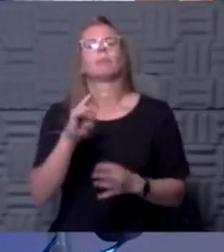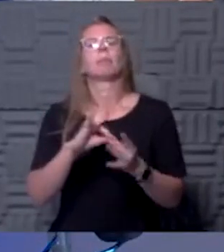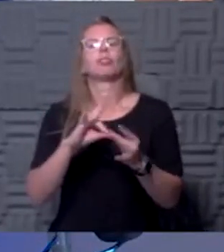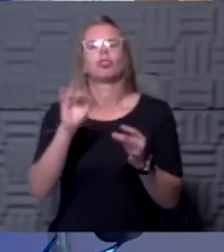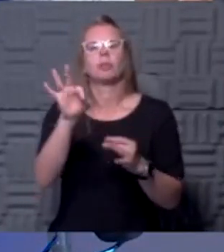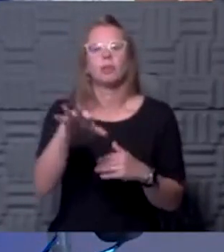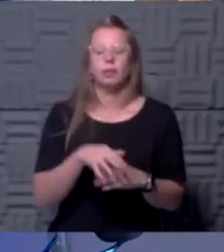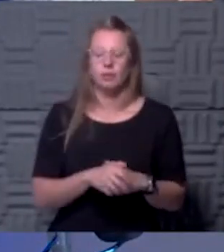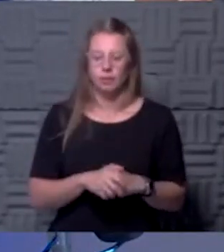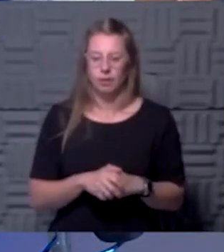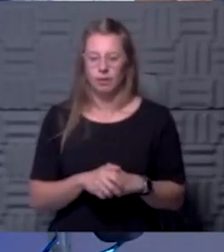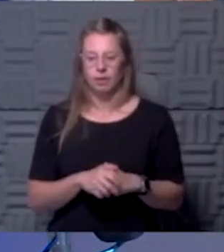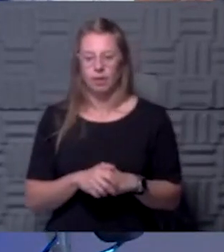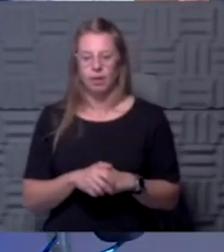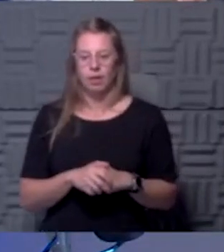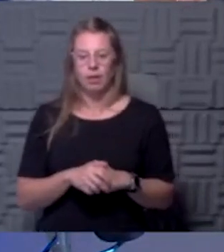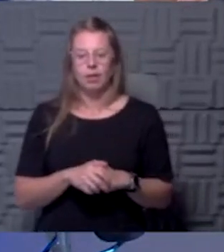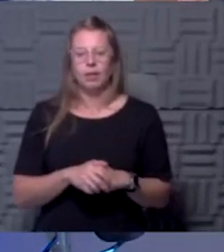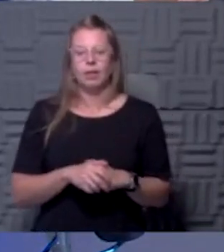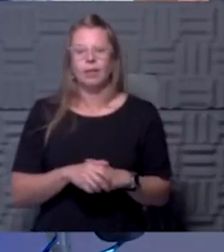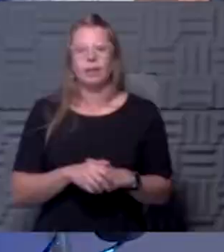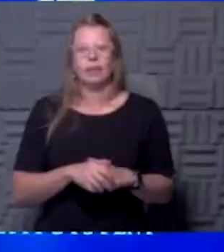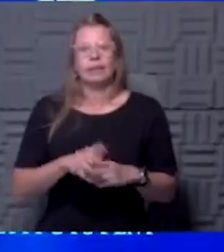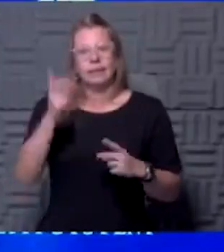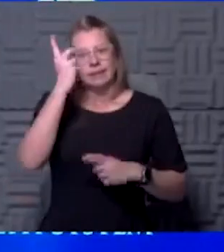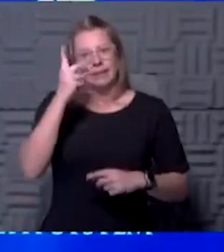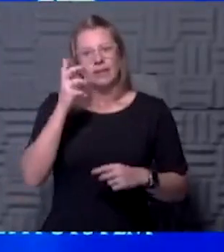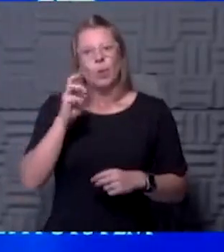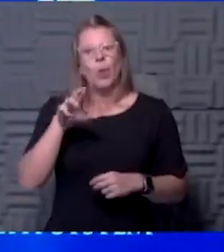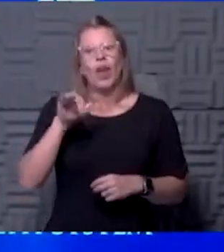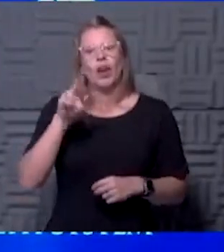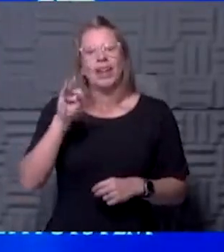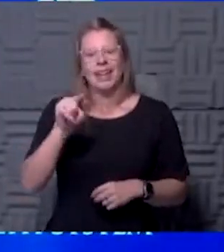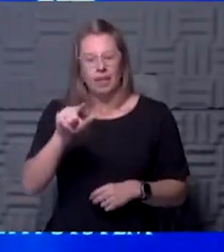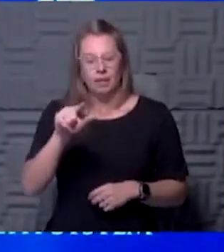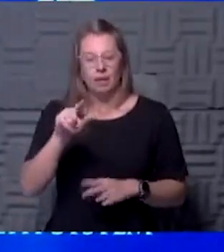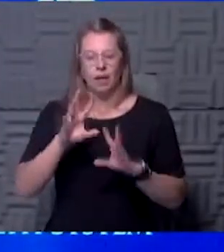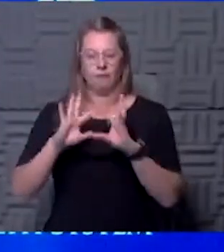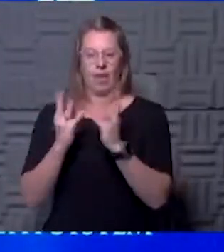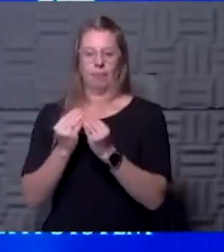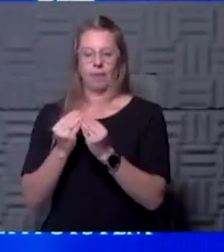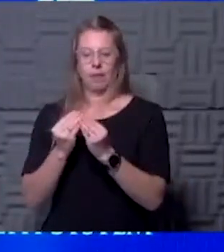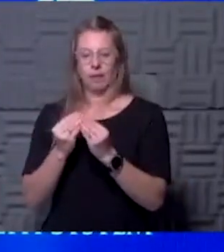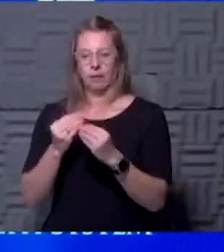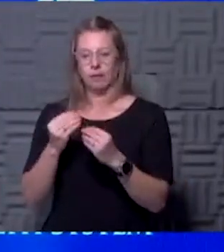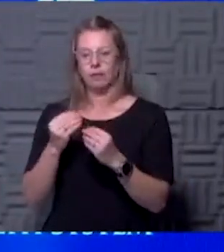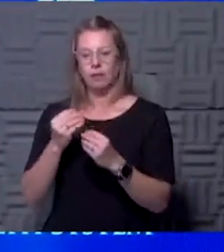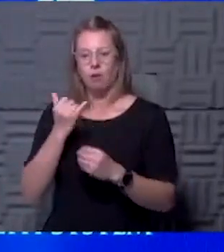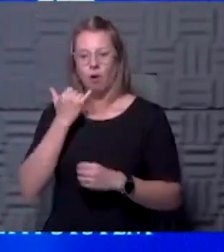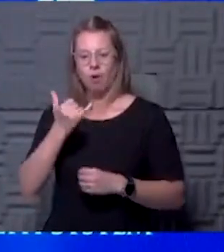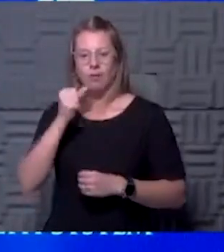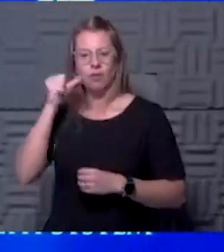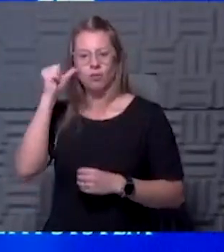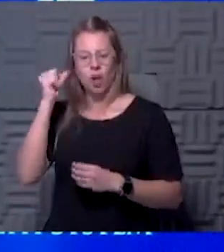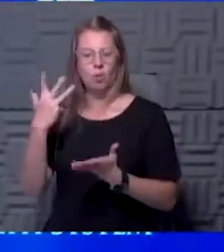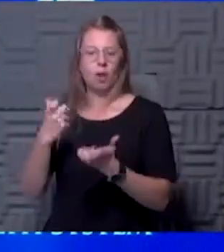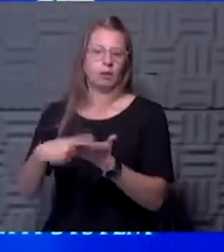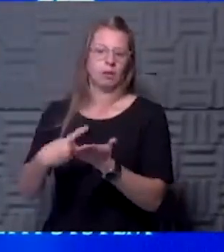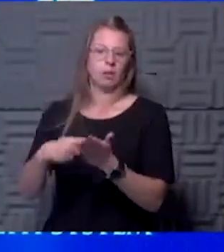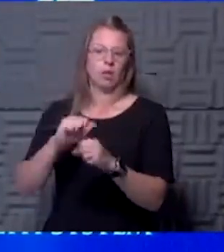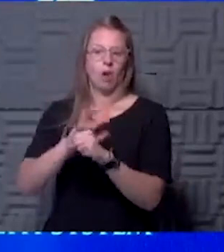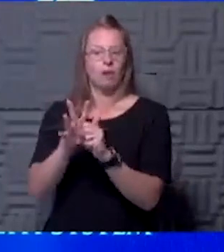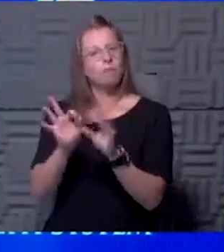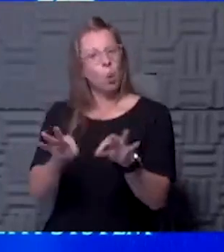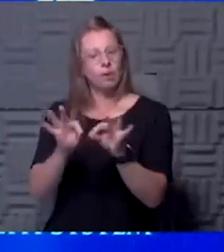there's the wearying of disease. I was on a Zoom call with family yesterday, and they wanted to talk about COVID. And I was like, let's talk about COVID, important thing to